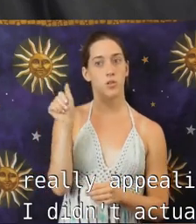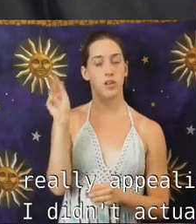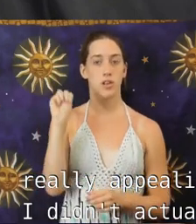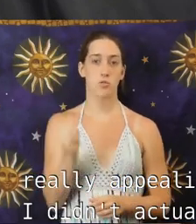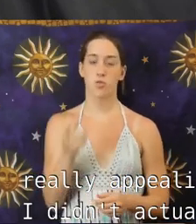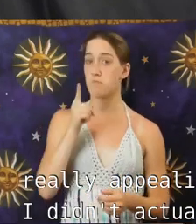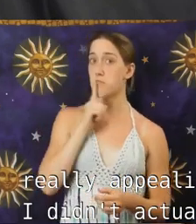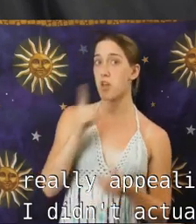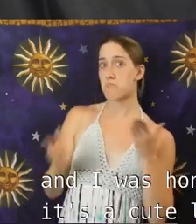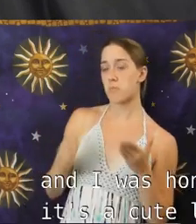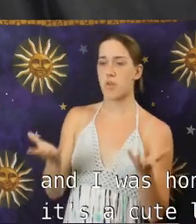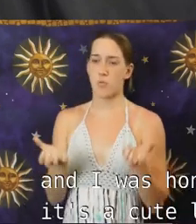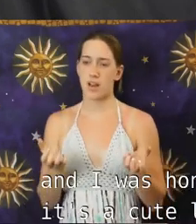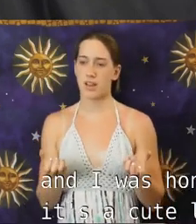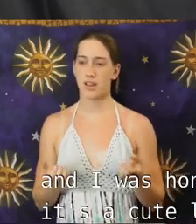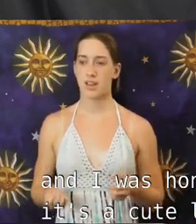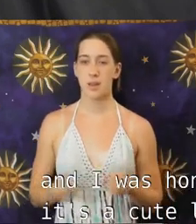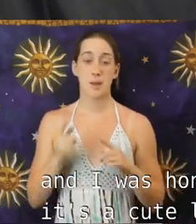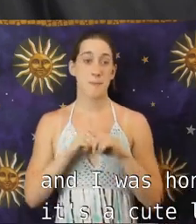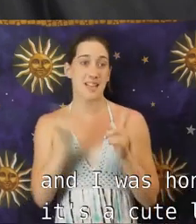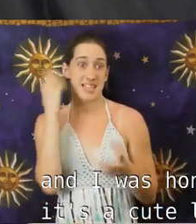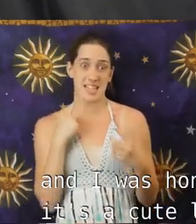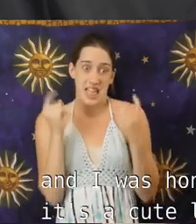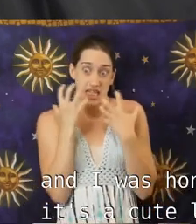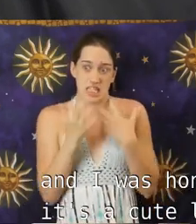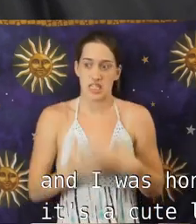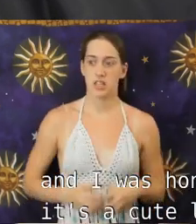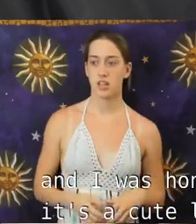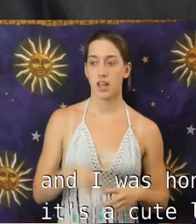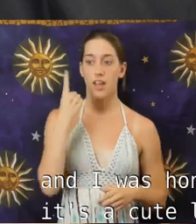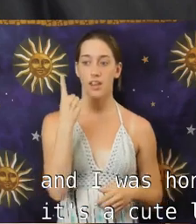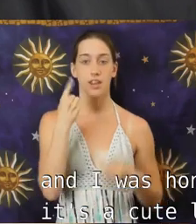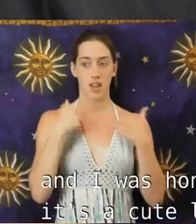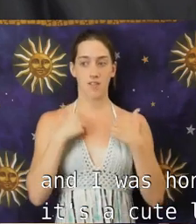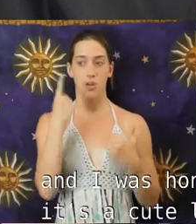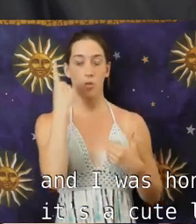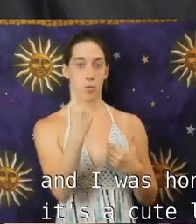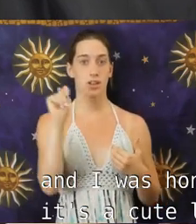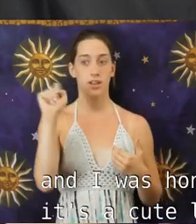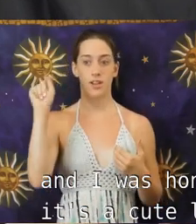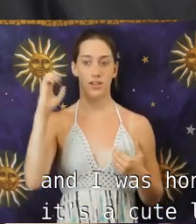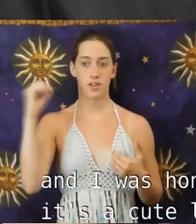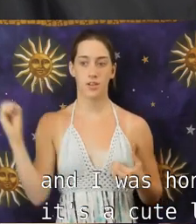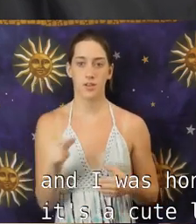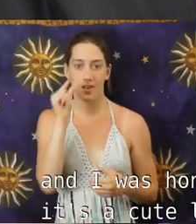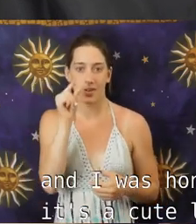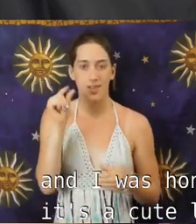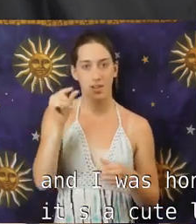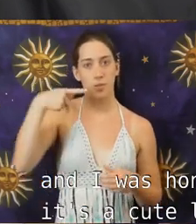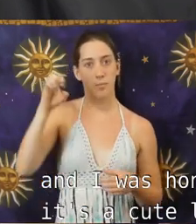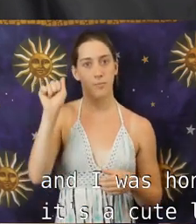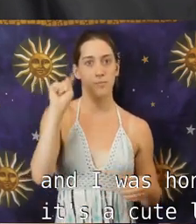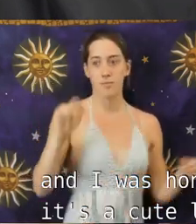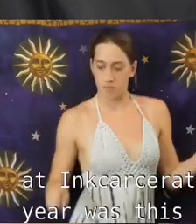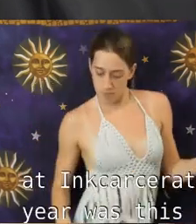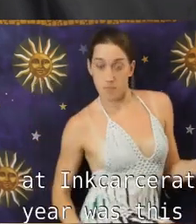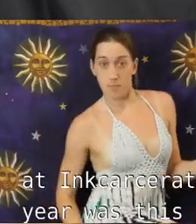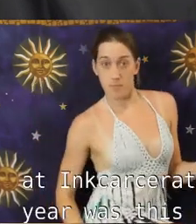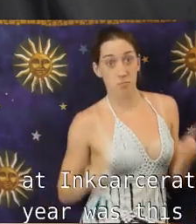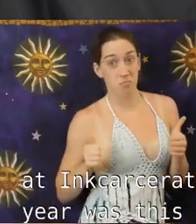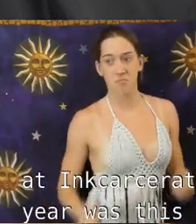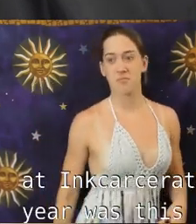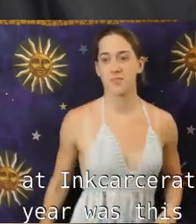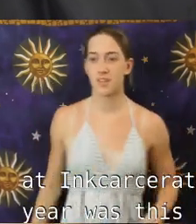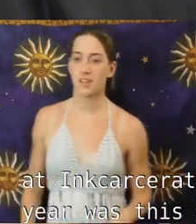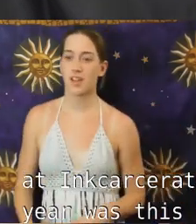because he seemed really busy and I was honestly a little scared. I have one tattoo, it's a cute little peach on my ankle, that I actually got done in